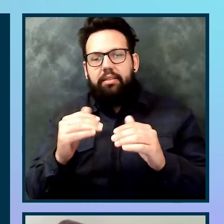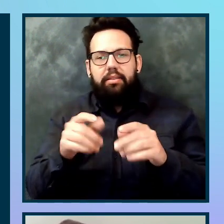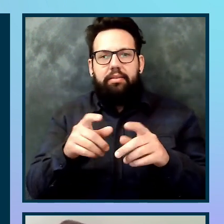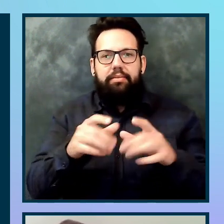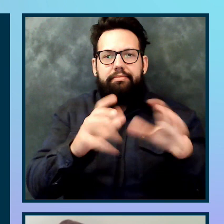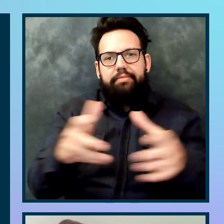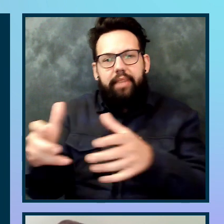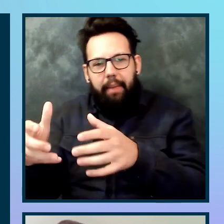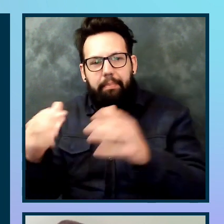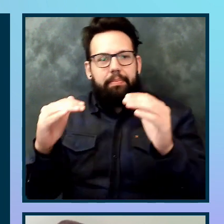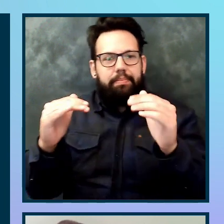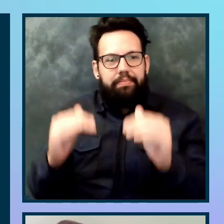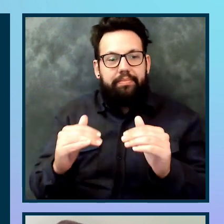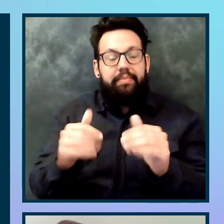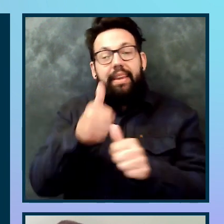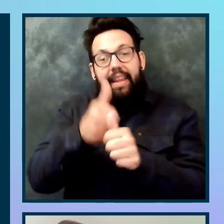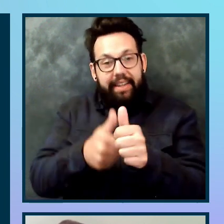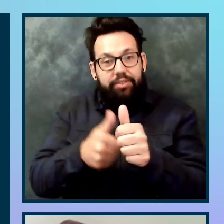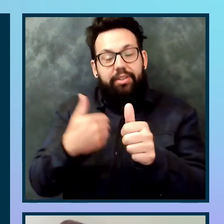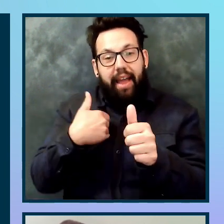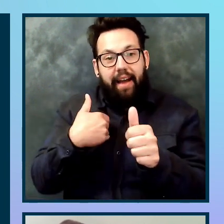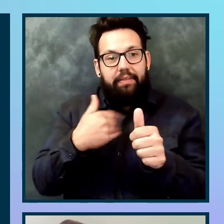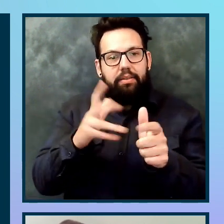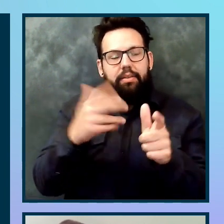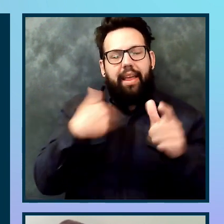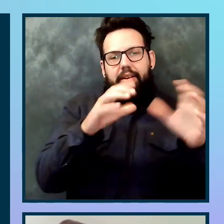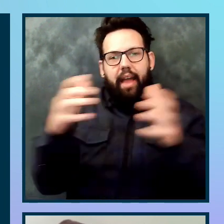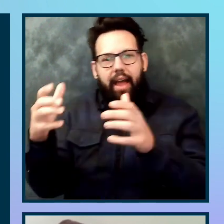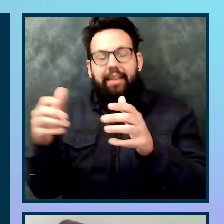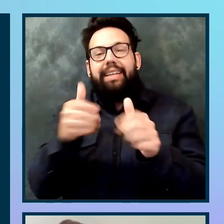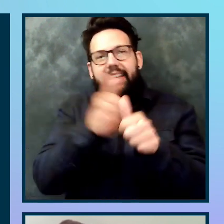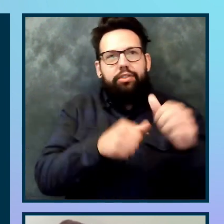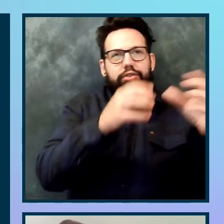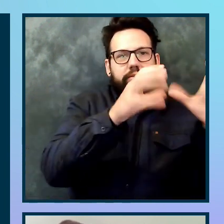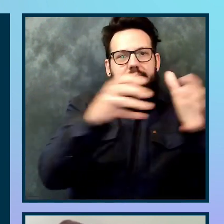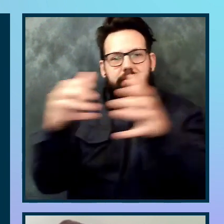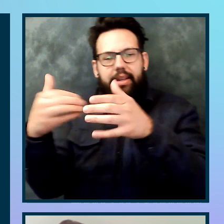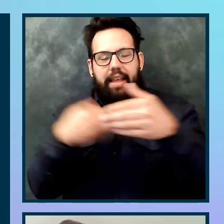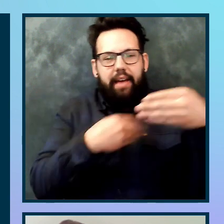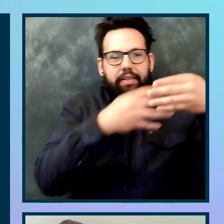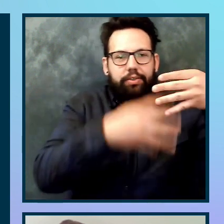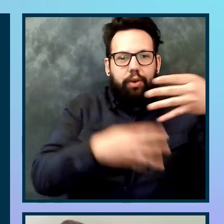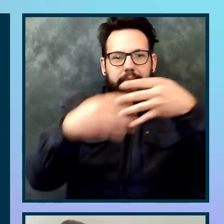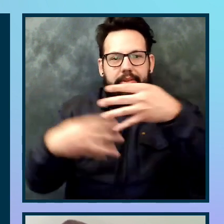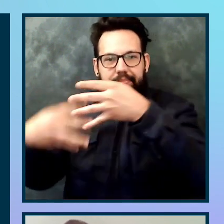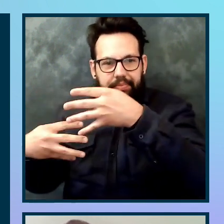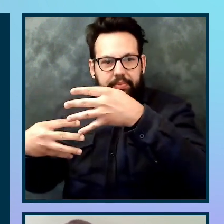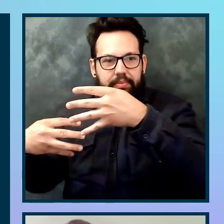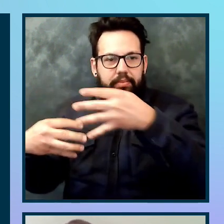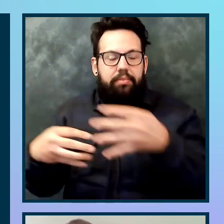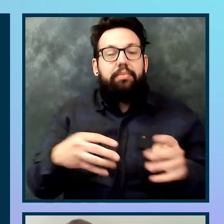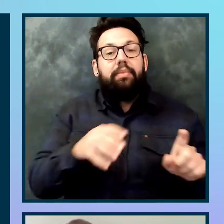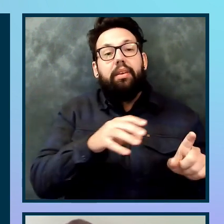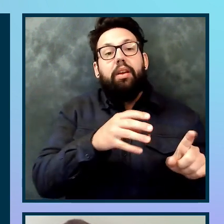trigger dropdowns. And these dropdowns have dynamic search, and we can see that here. And in the screenshot, we can see opened owner, and in